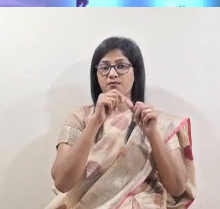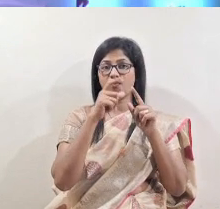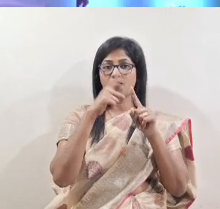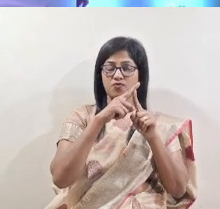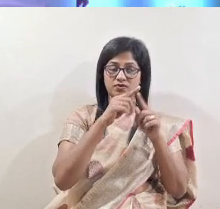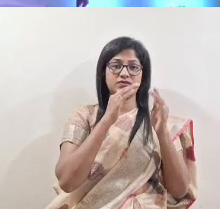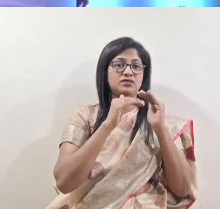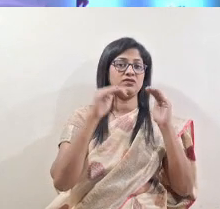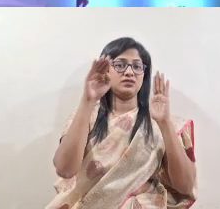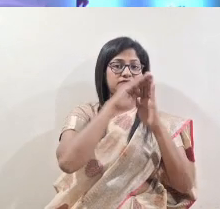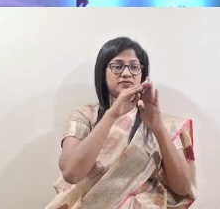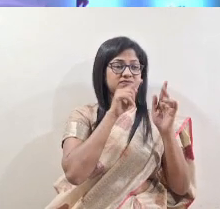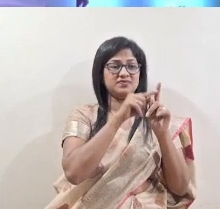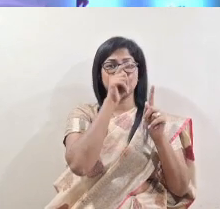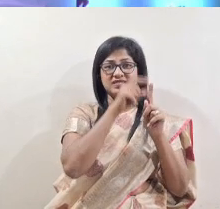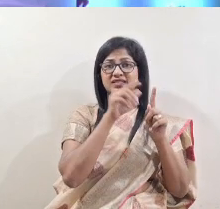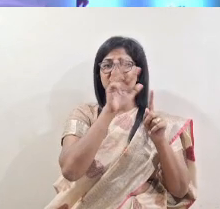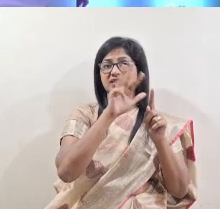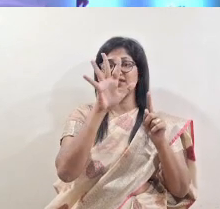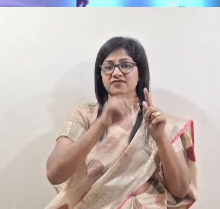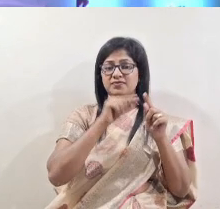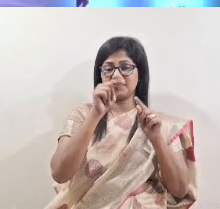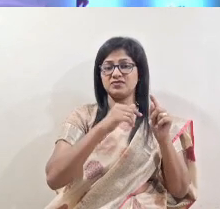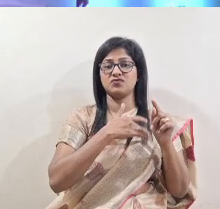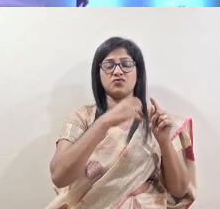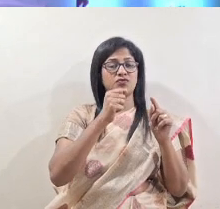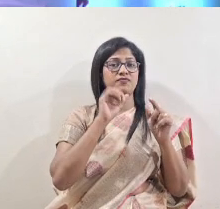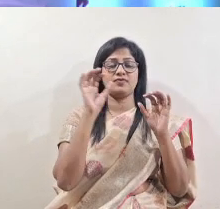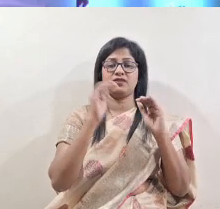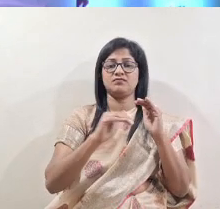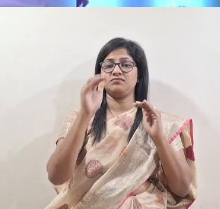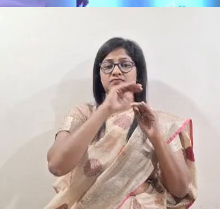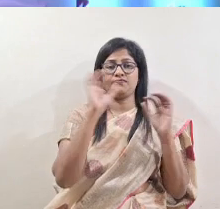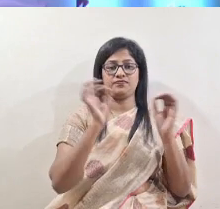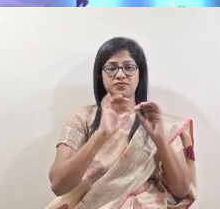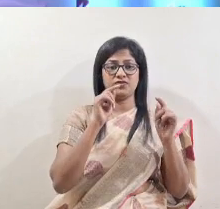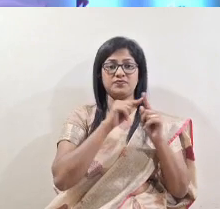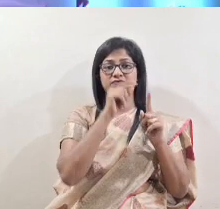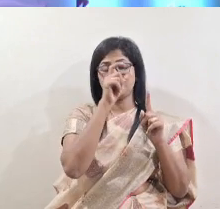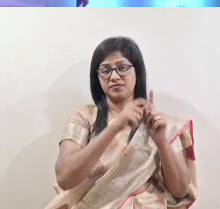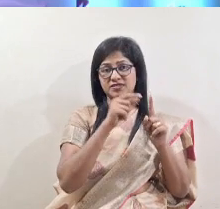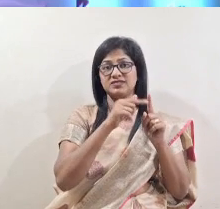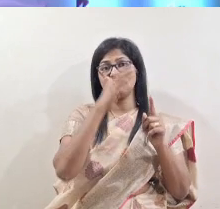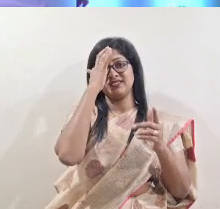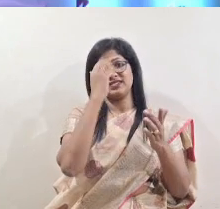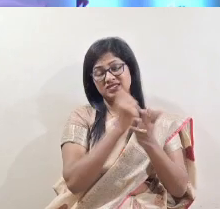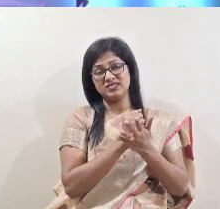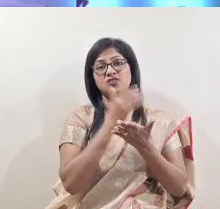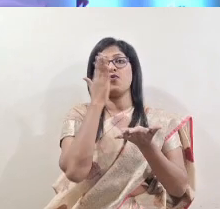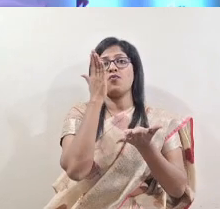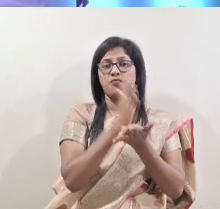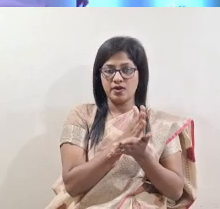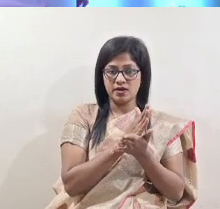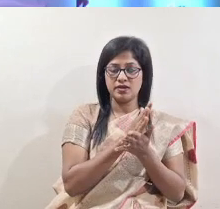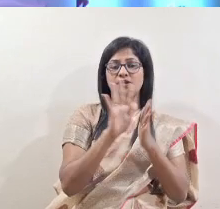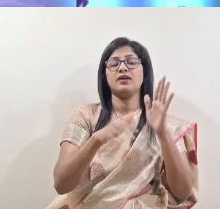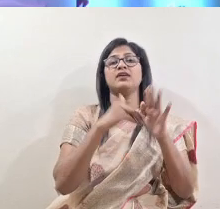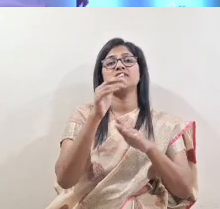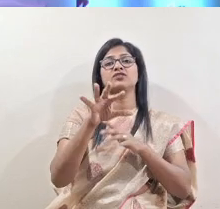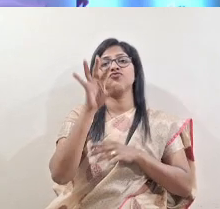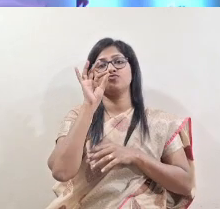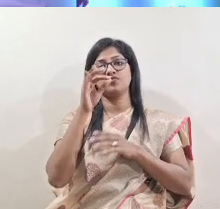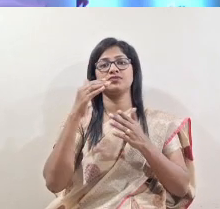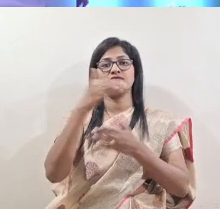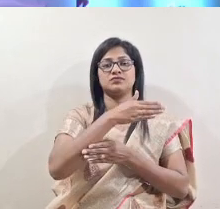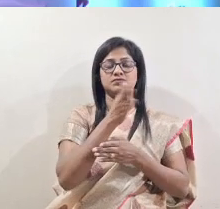levels. We see that it's not actually significant at 95% confidence level, but it seems to be more significant in the decision to pause rather